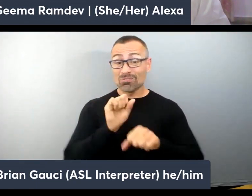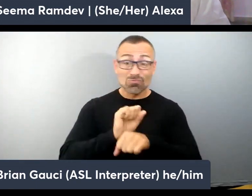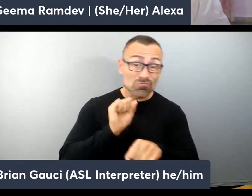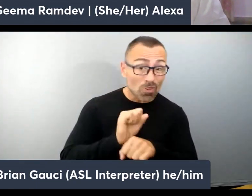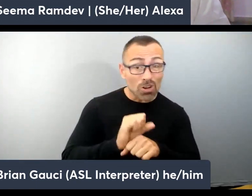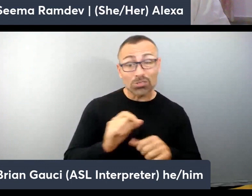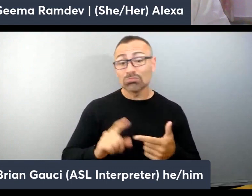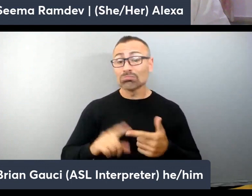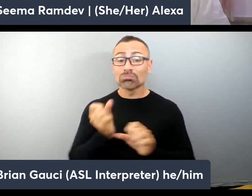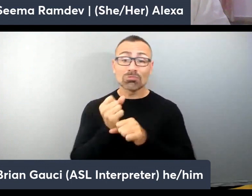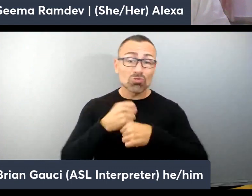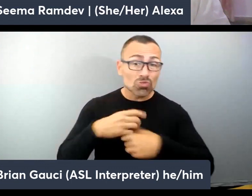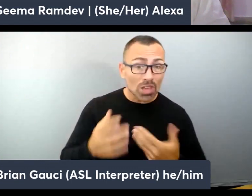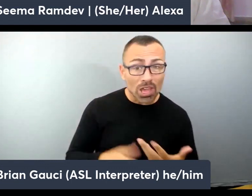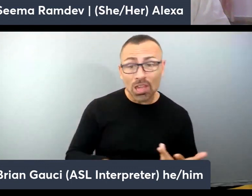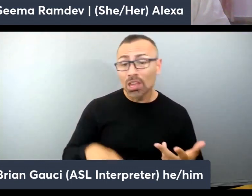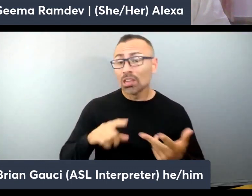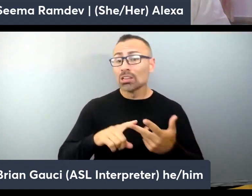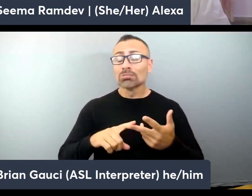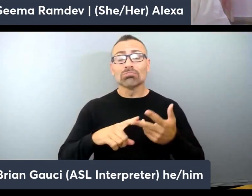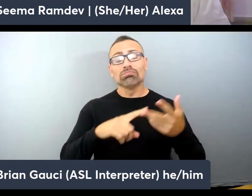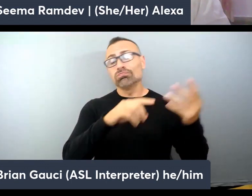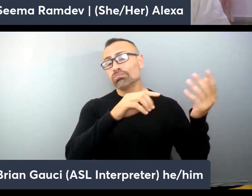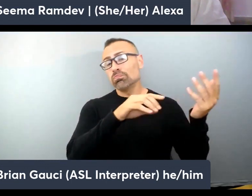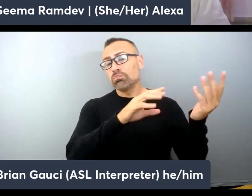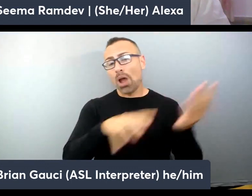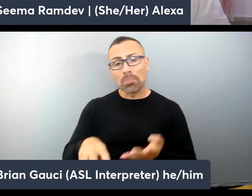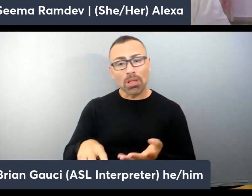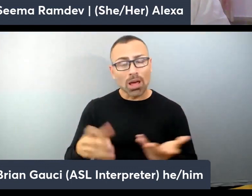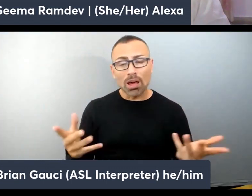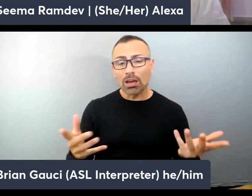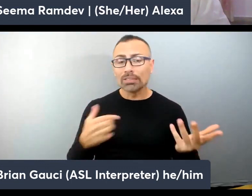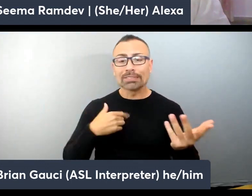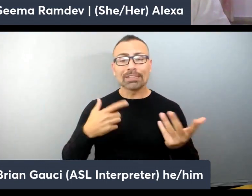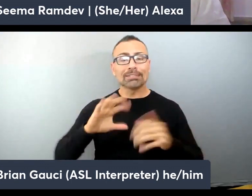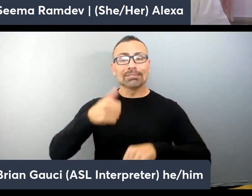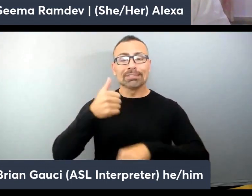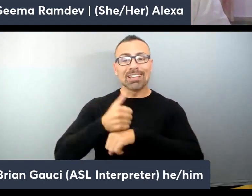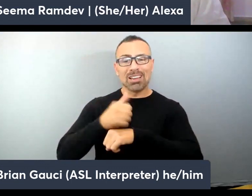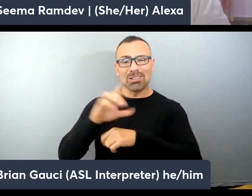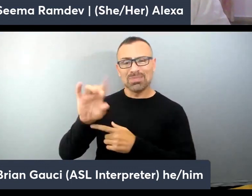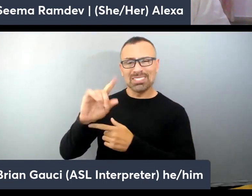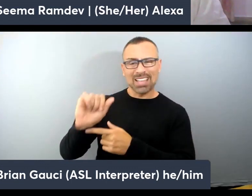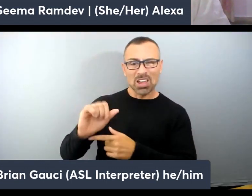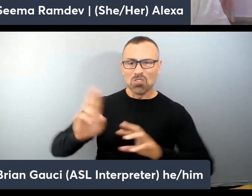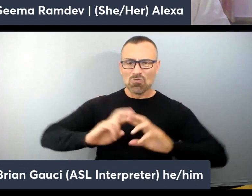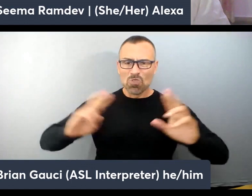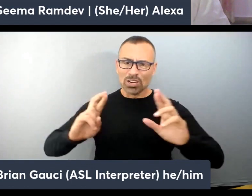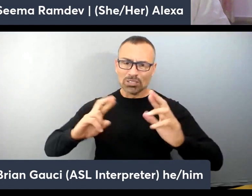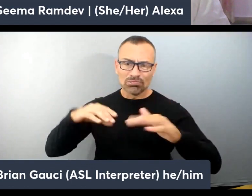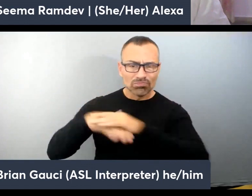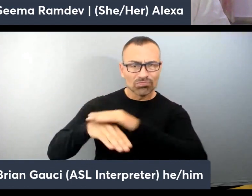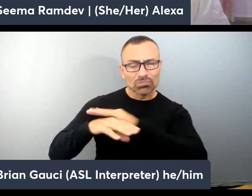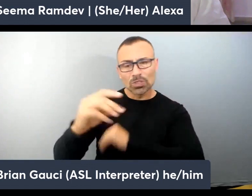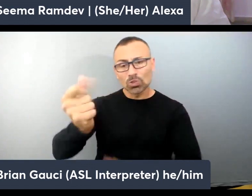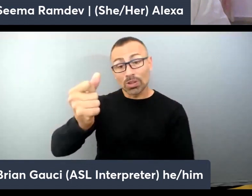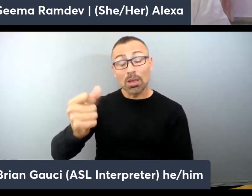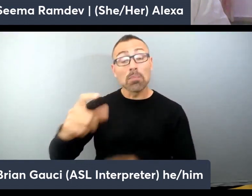pipelines that prepare streaming data on the fly and make it available for analysis and machine learning within